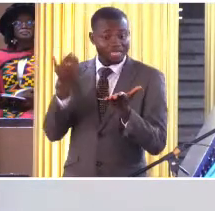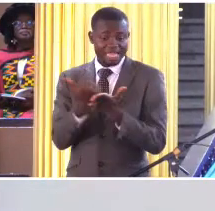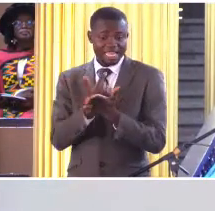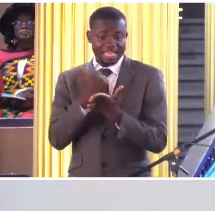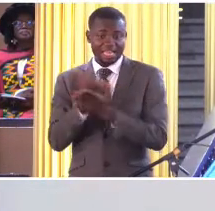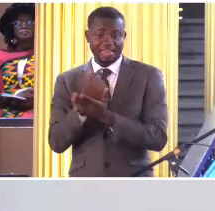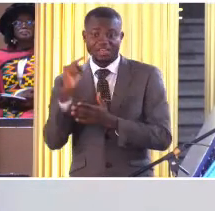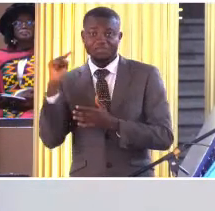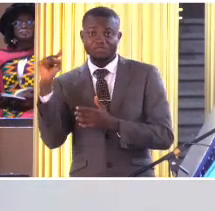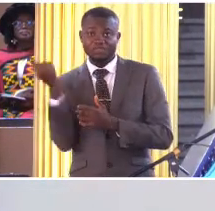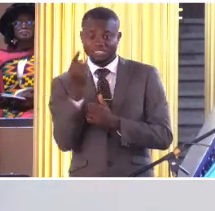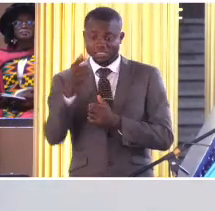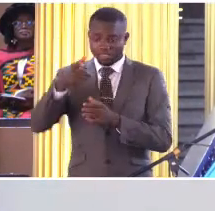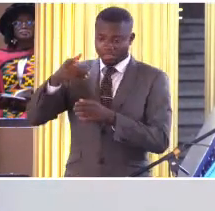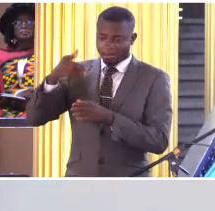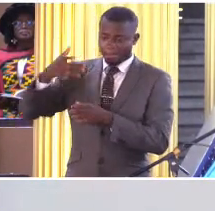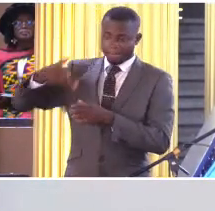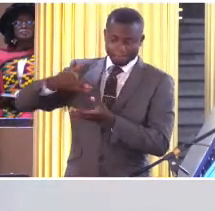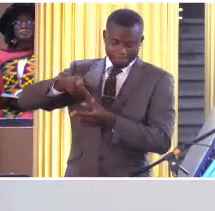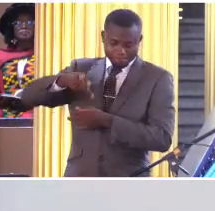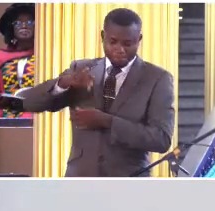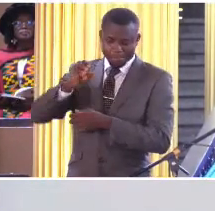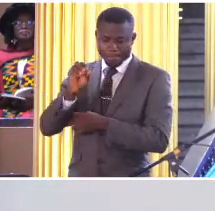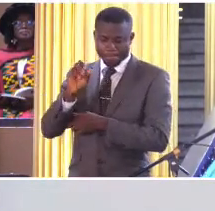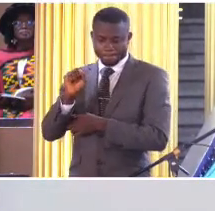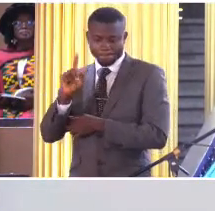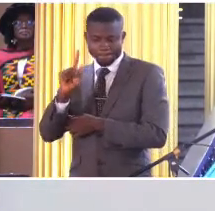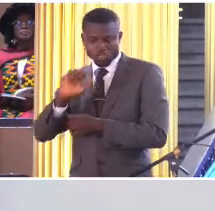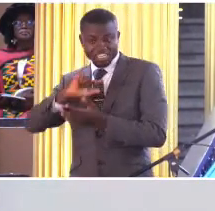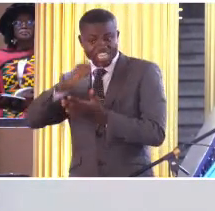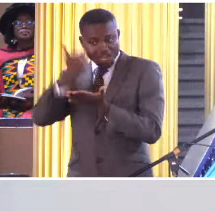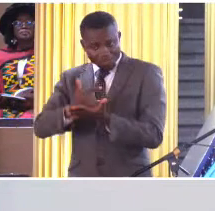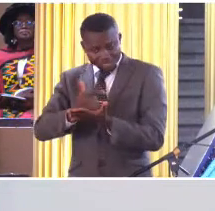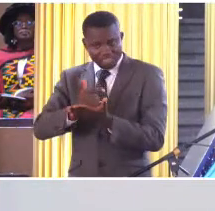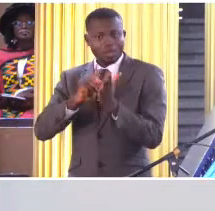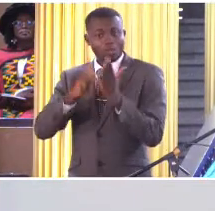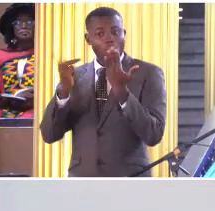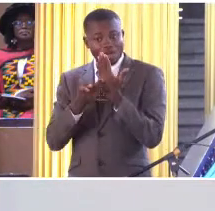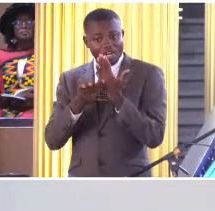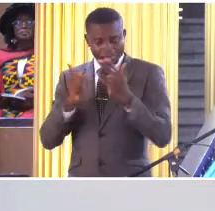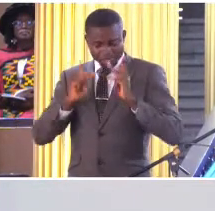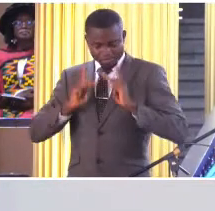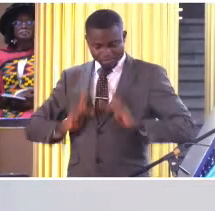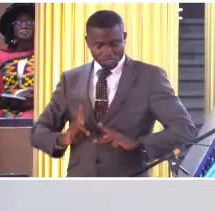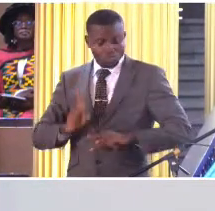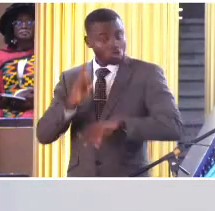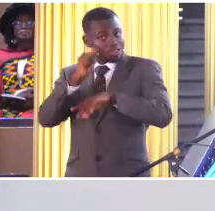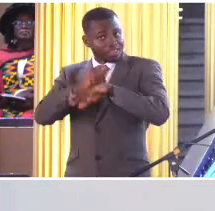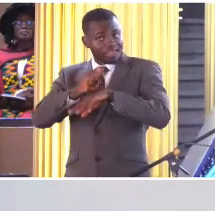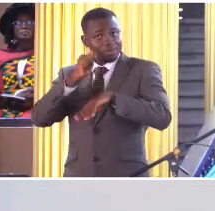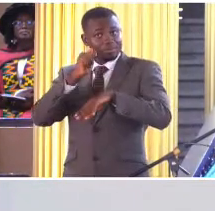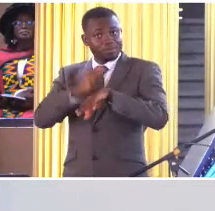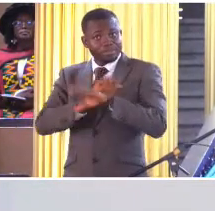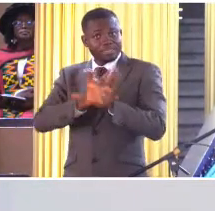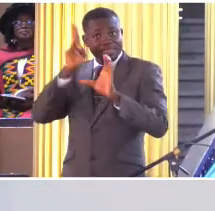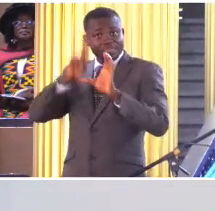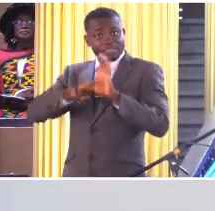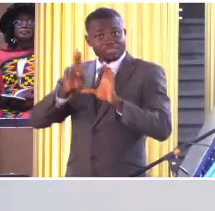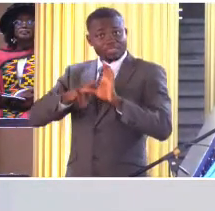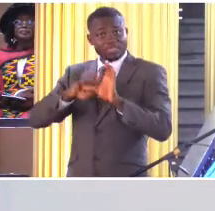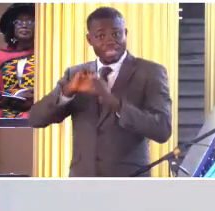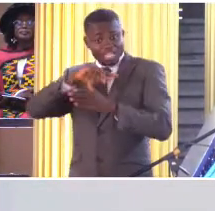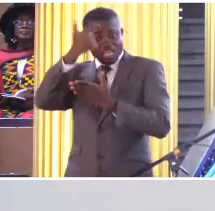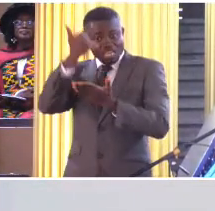first postgraduate program in physiotherapy and currently chairs the Departmental Graduate